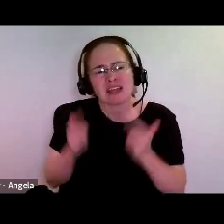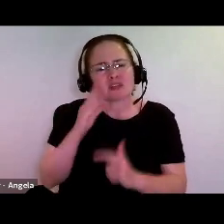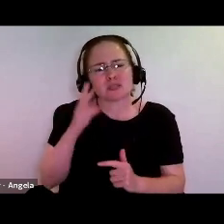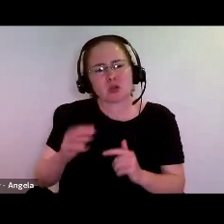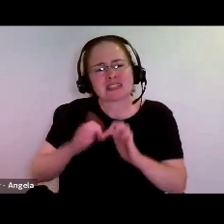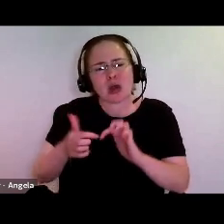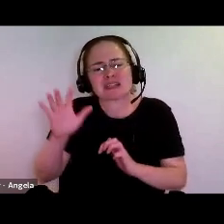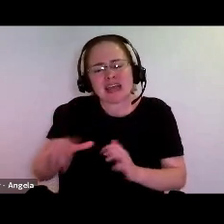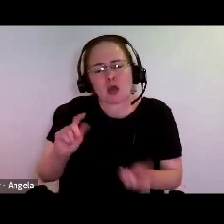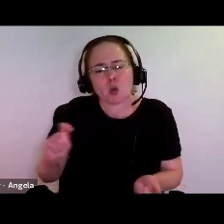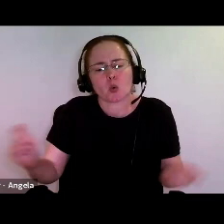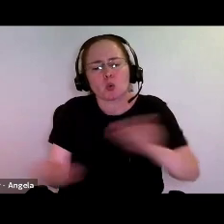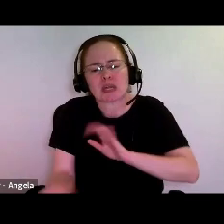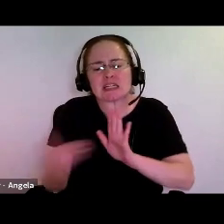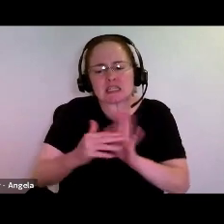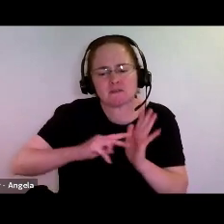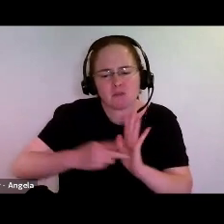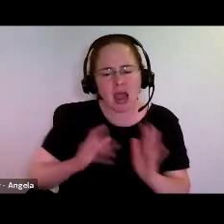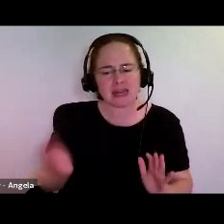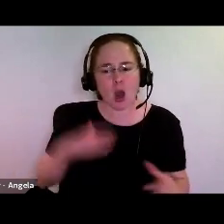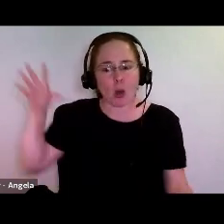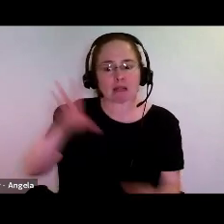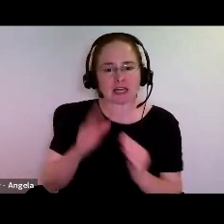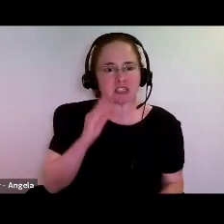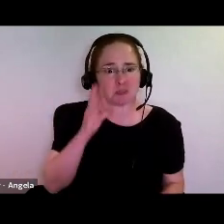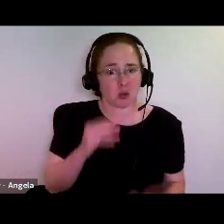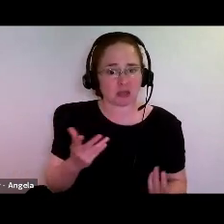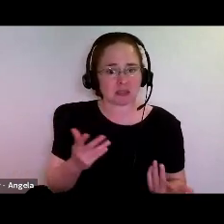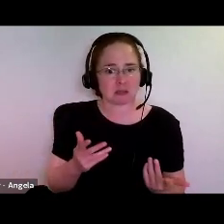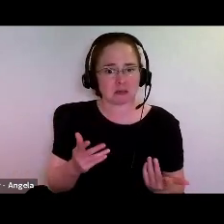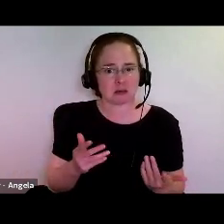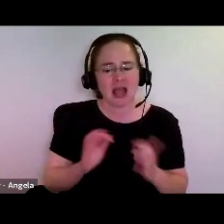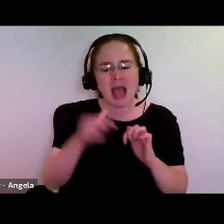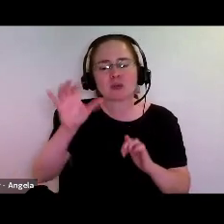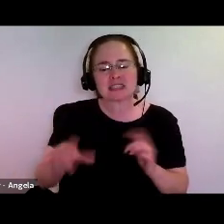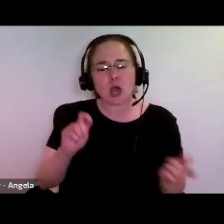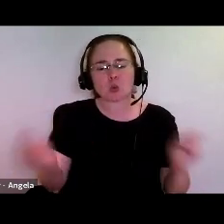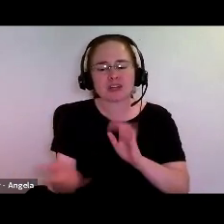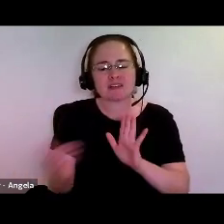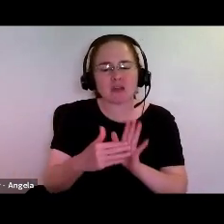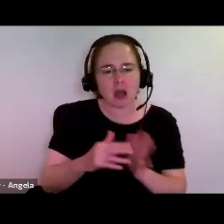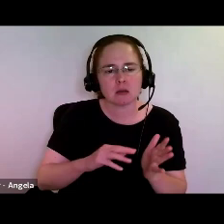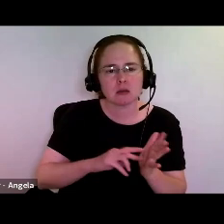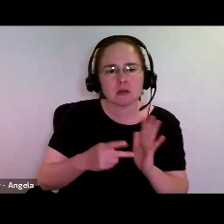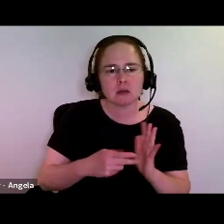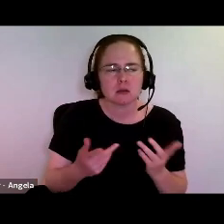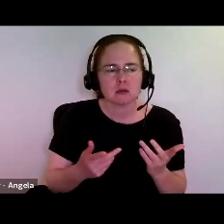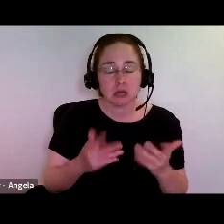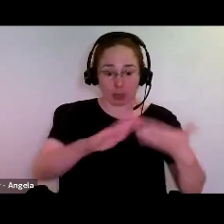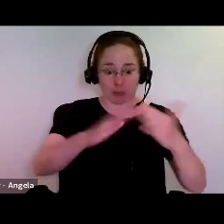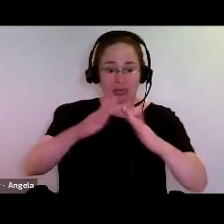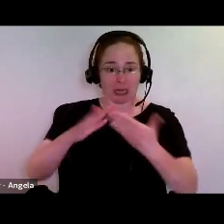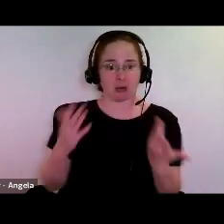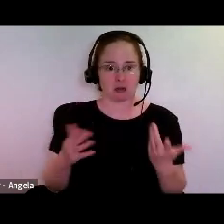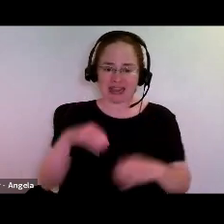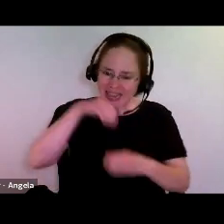collective experience? How does it affect that? How does it redefine what it is to be a community, to be in